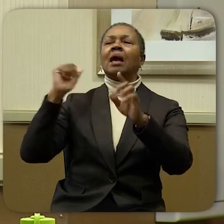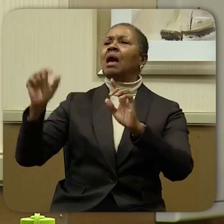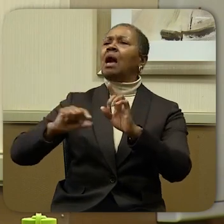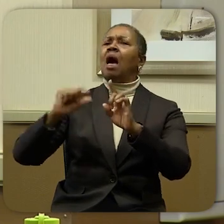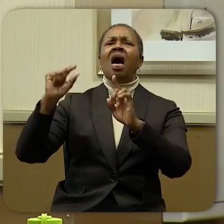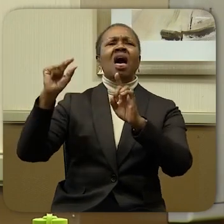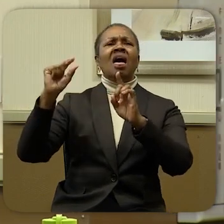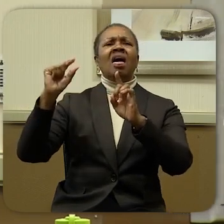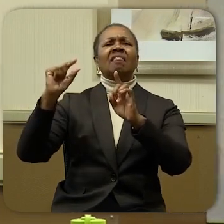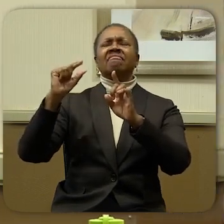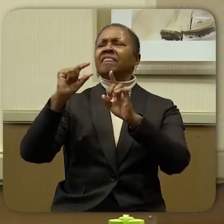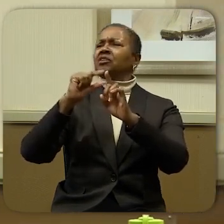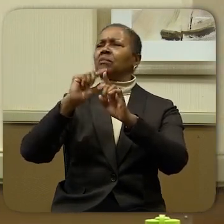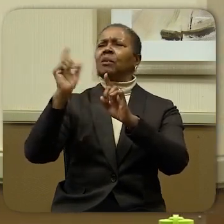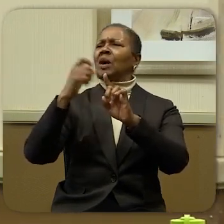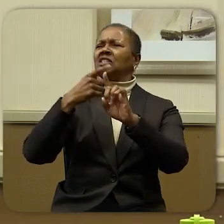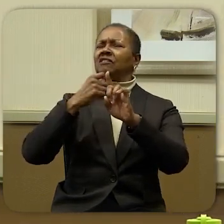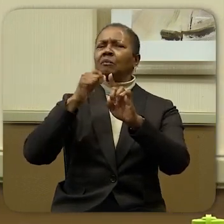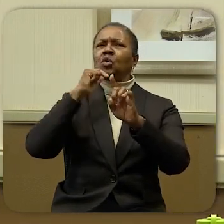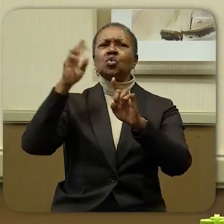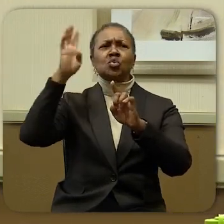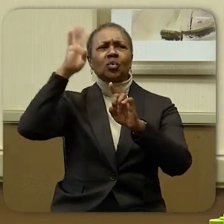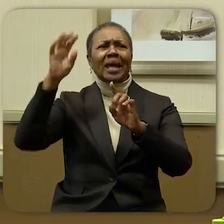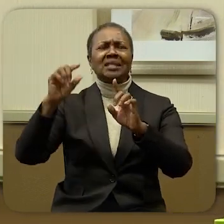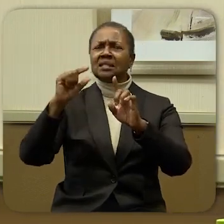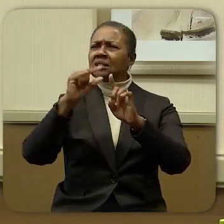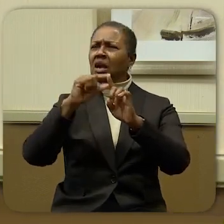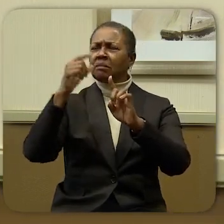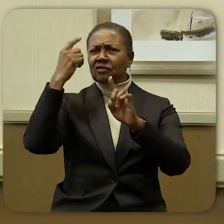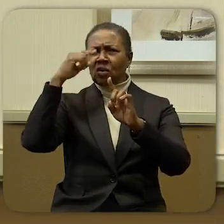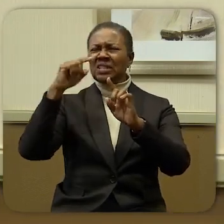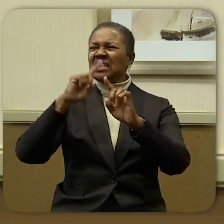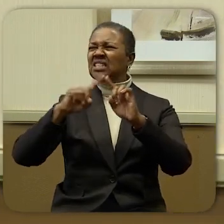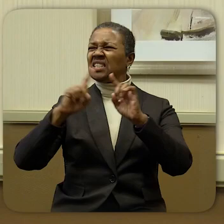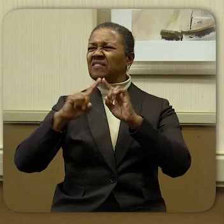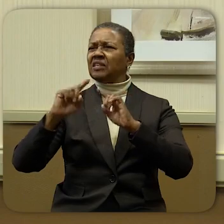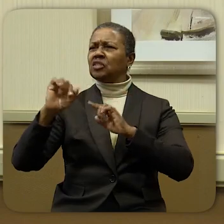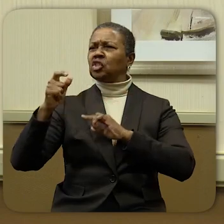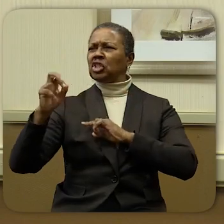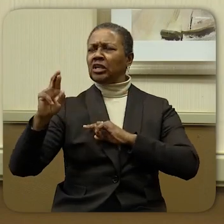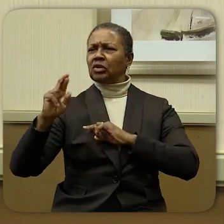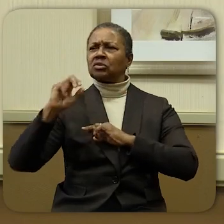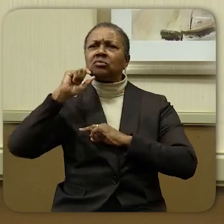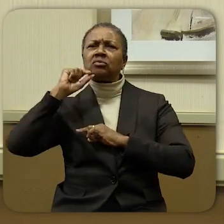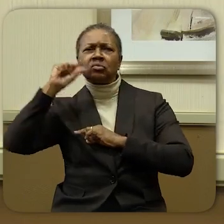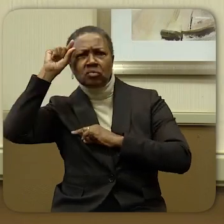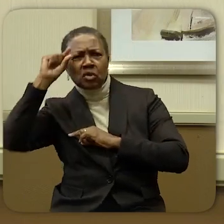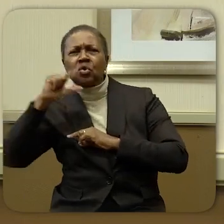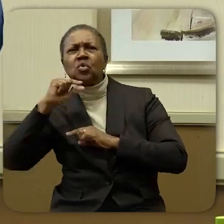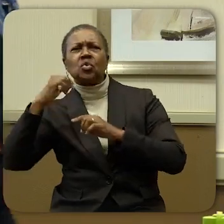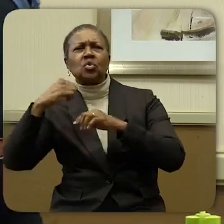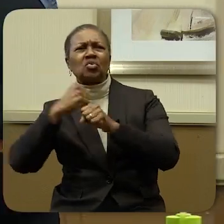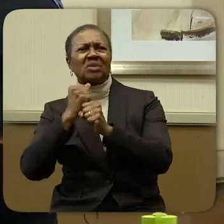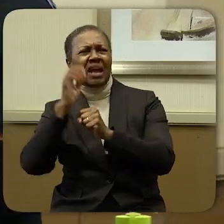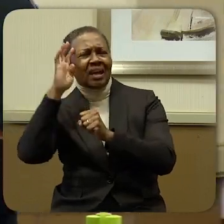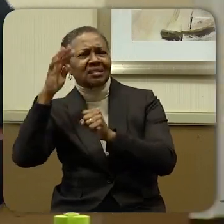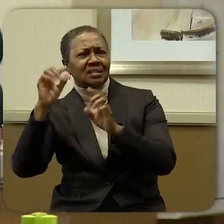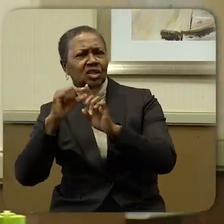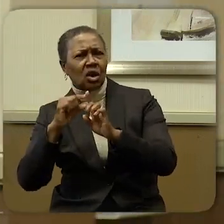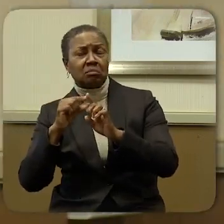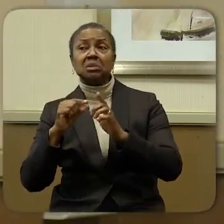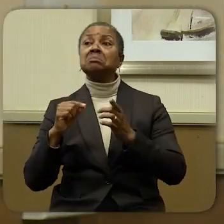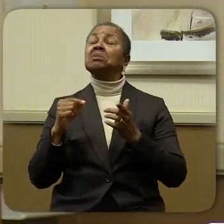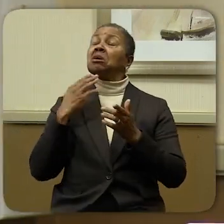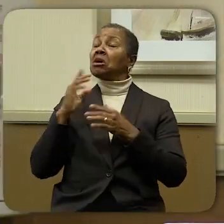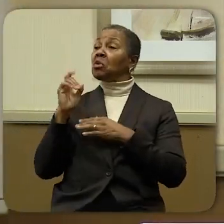come from? Like, who creates the terms for these different genders? That's a good question. So the question's like,